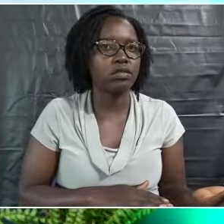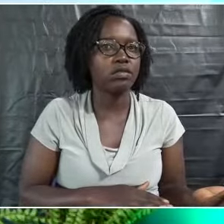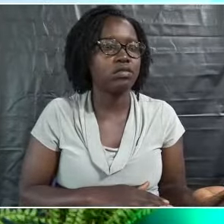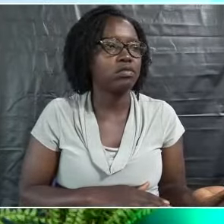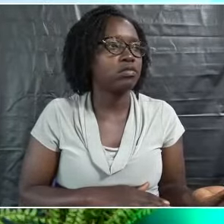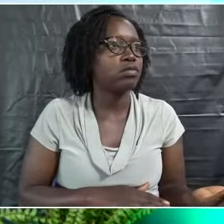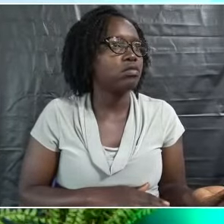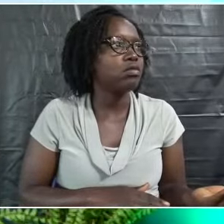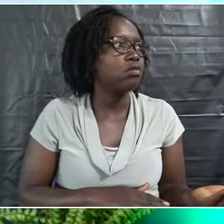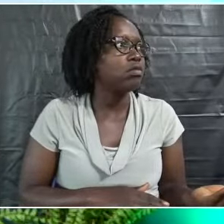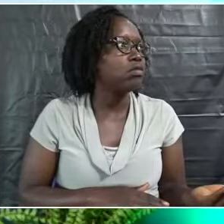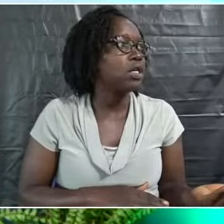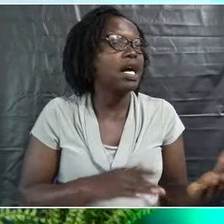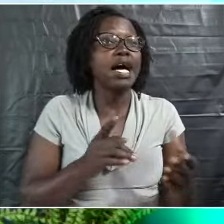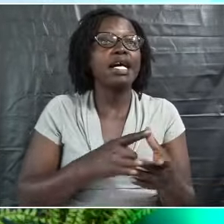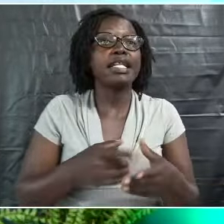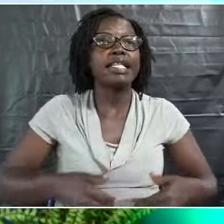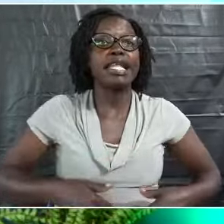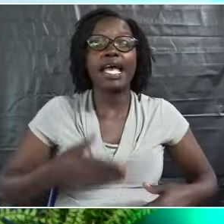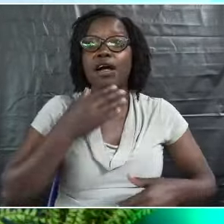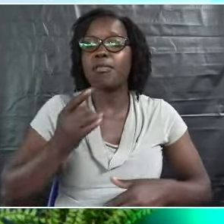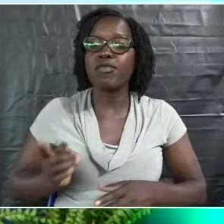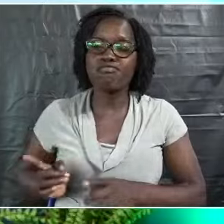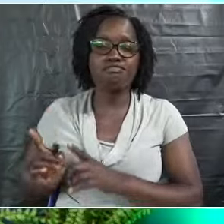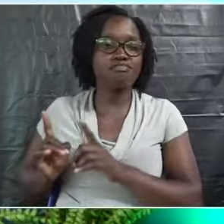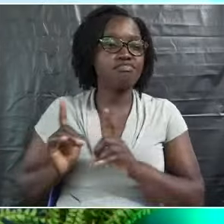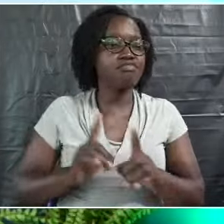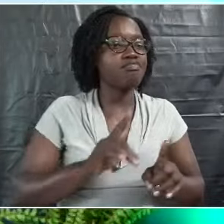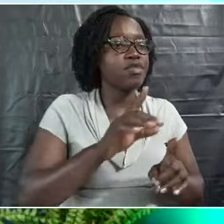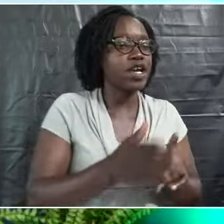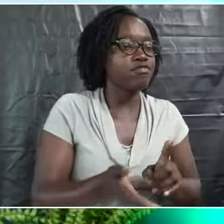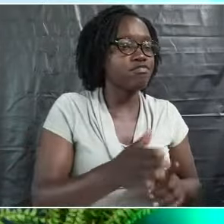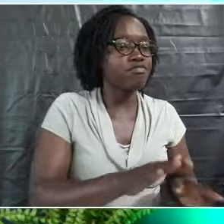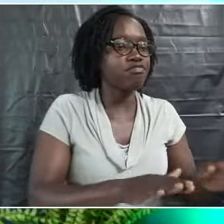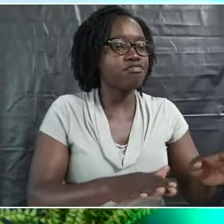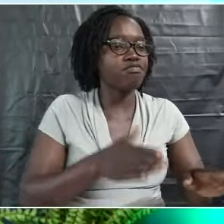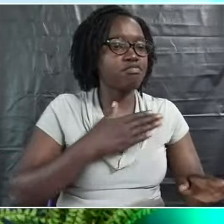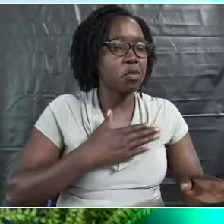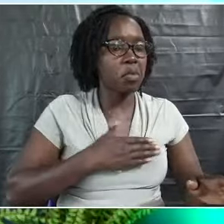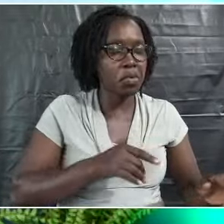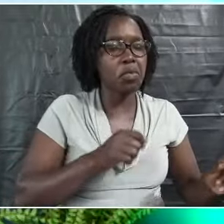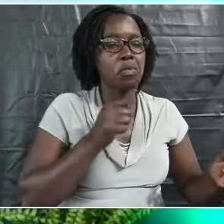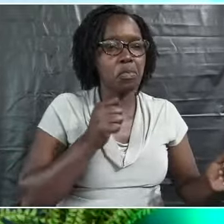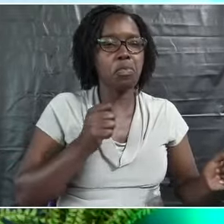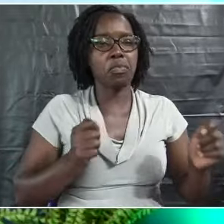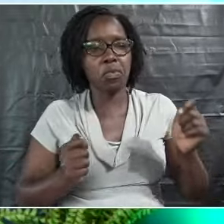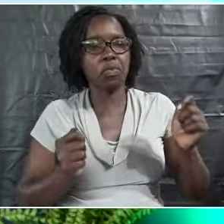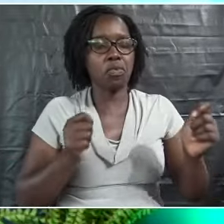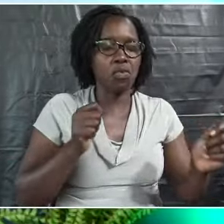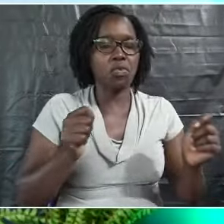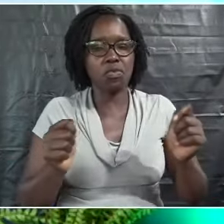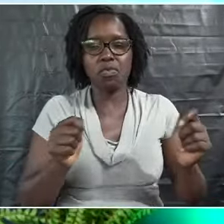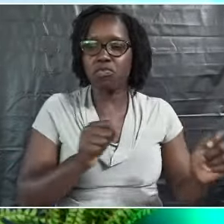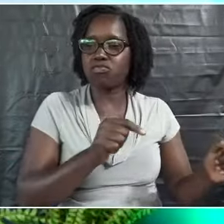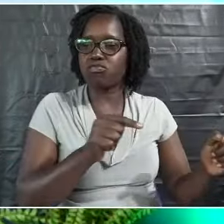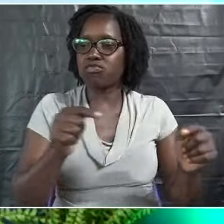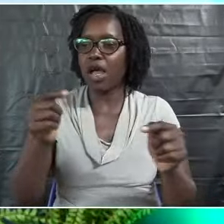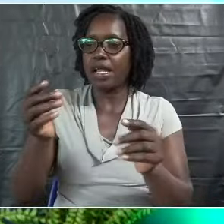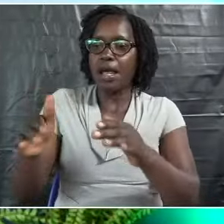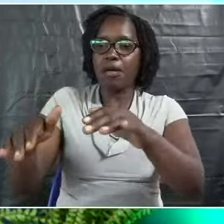died. Then the young men came in and, finding her dead, carried her out and buried her beside